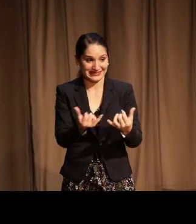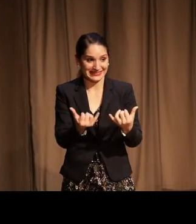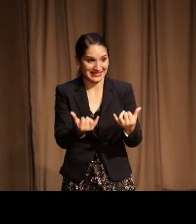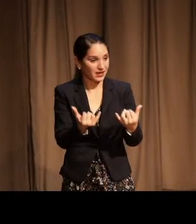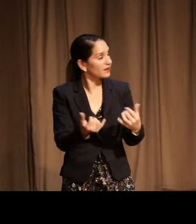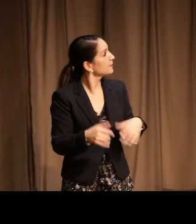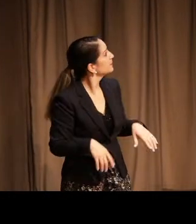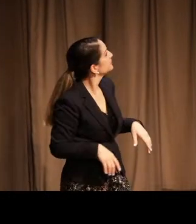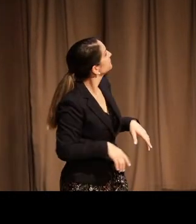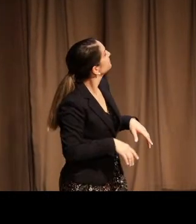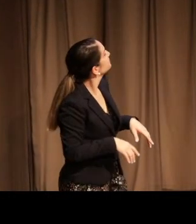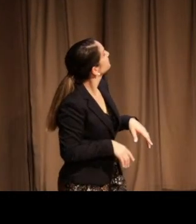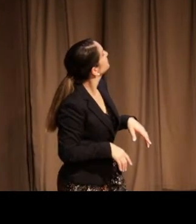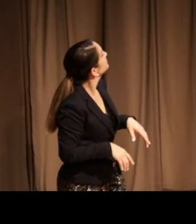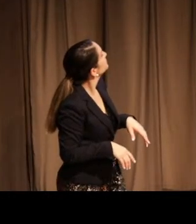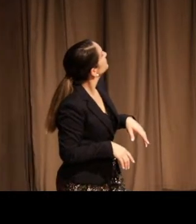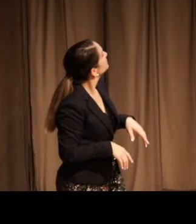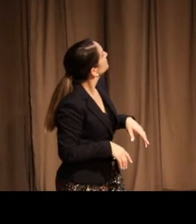And my